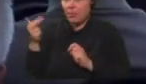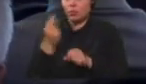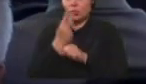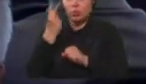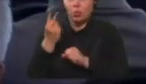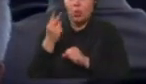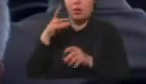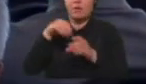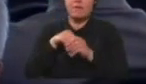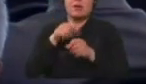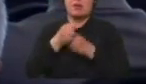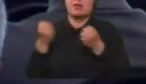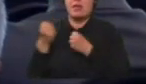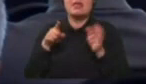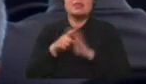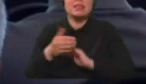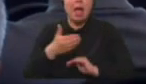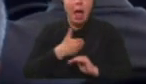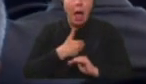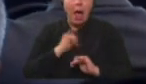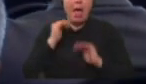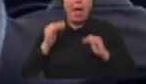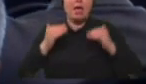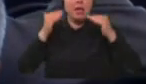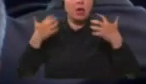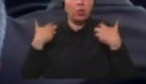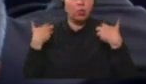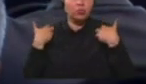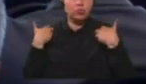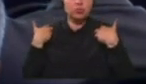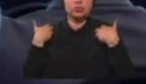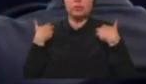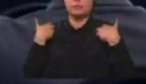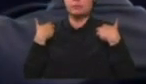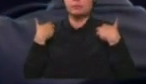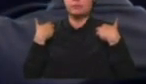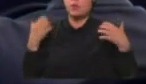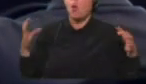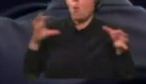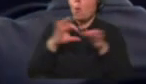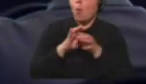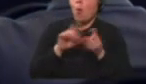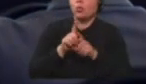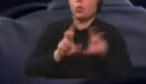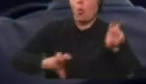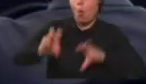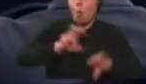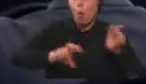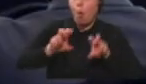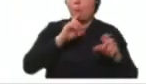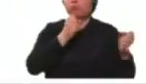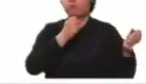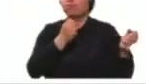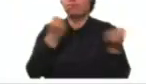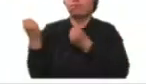For me, quality of life issues are what brought me to this field of mobility. My mobility and habits are central to my quality of